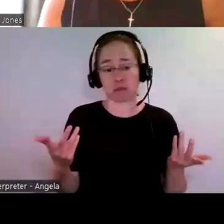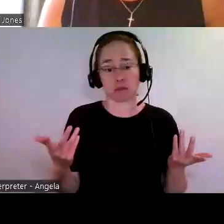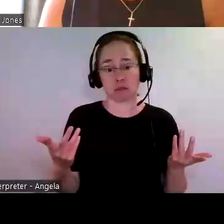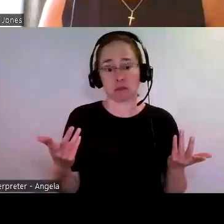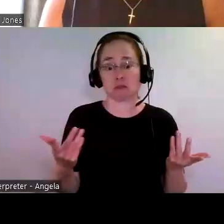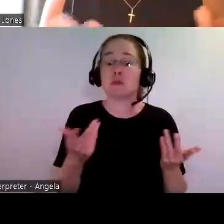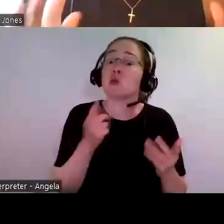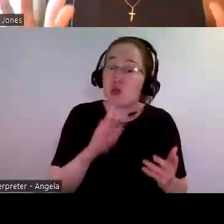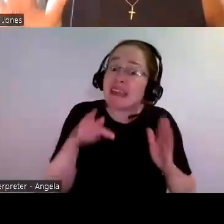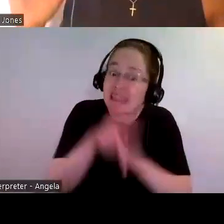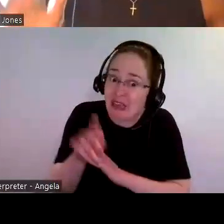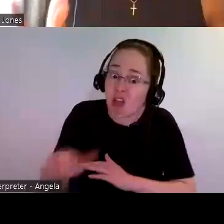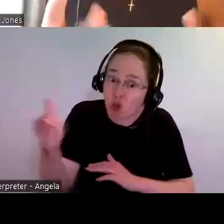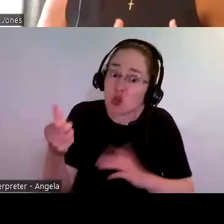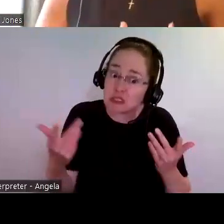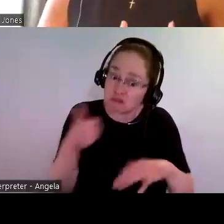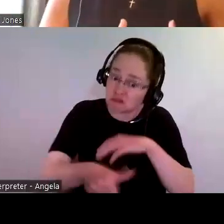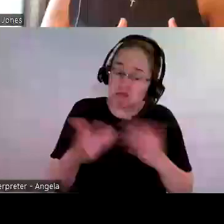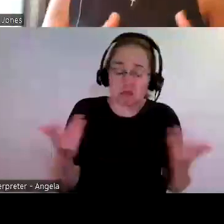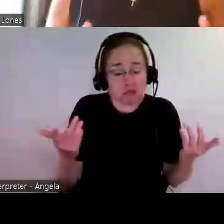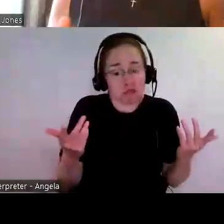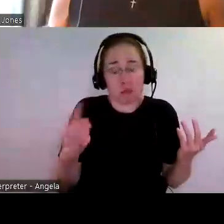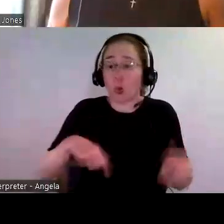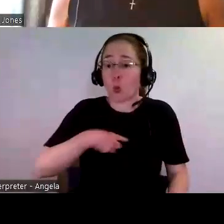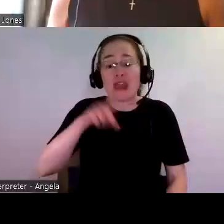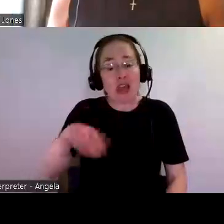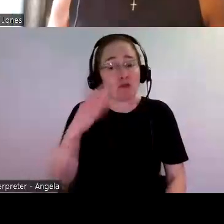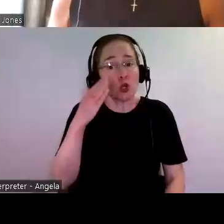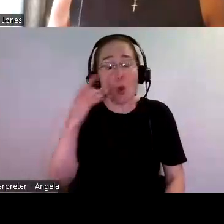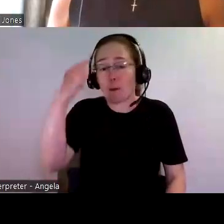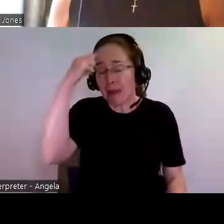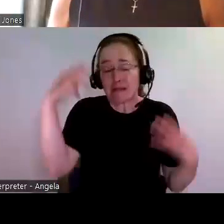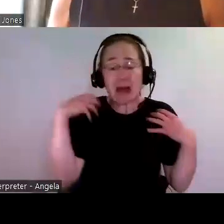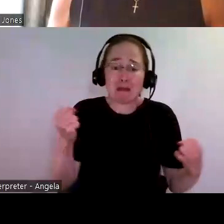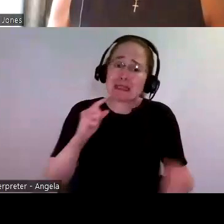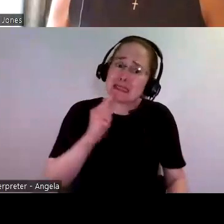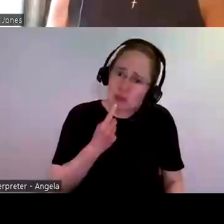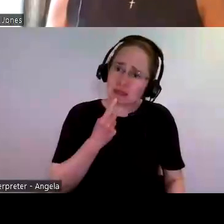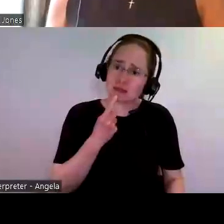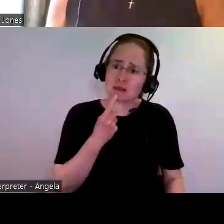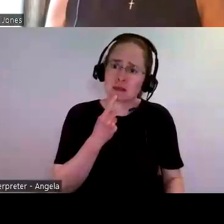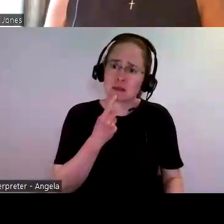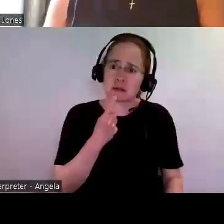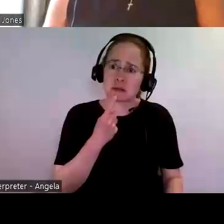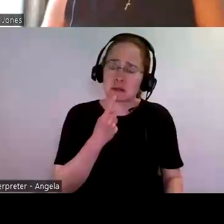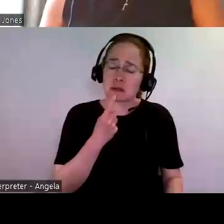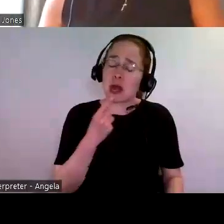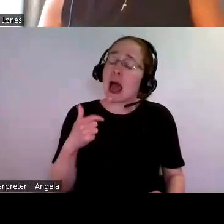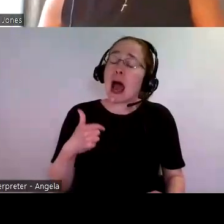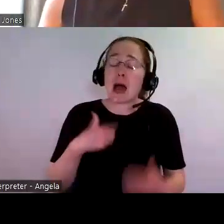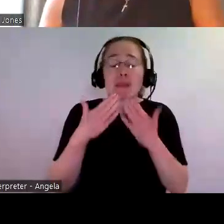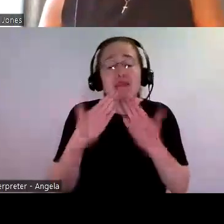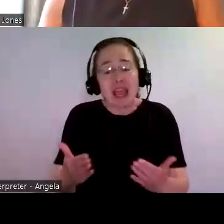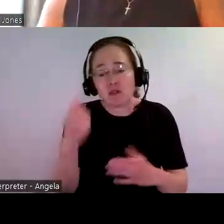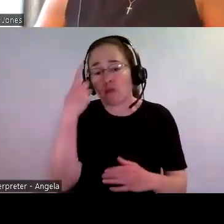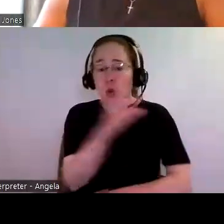kill others. So we have to know that mental health, this is serious. And I'm thankful